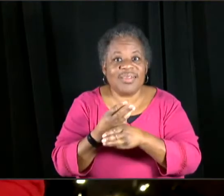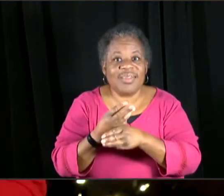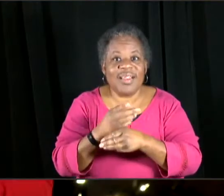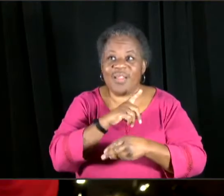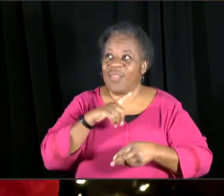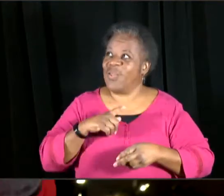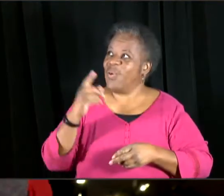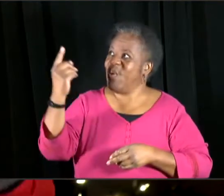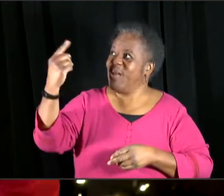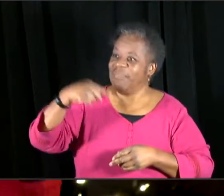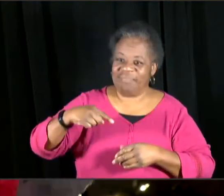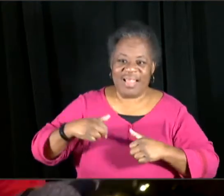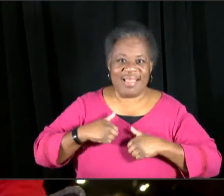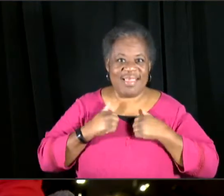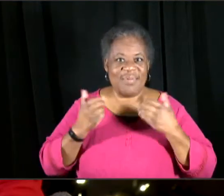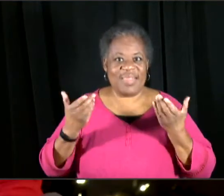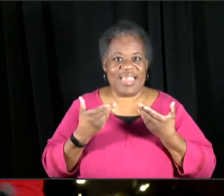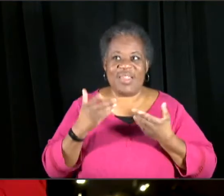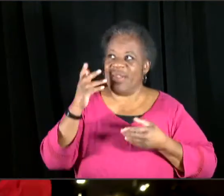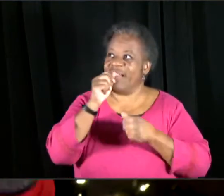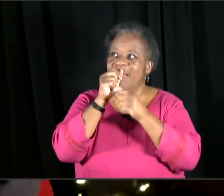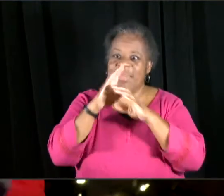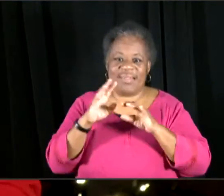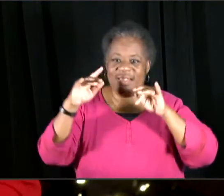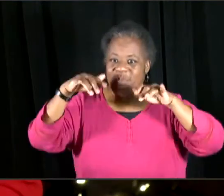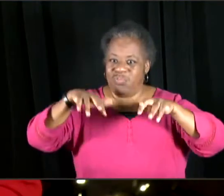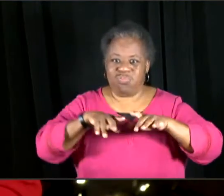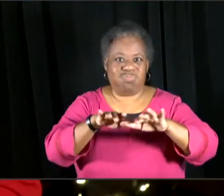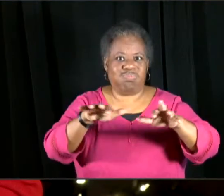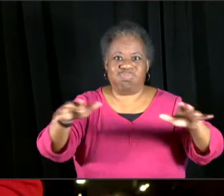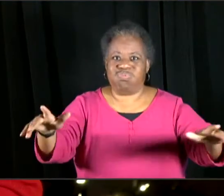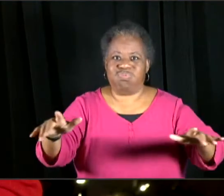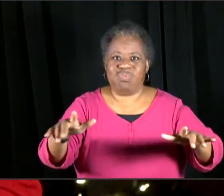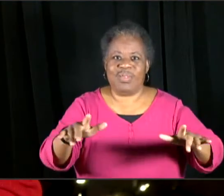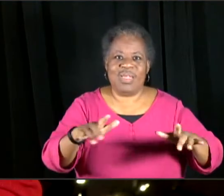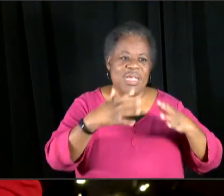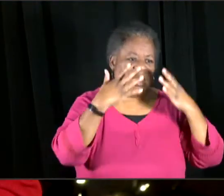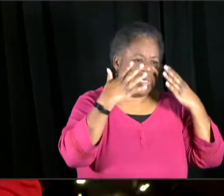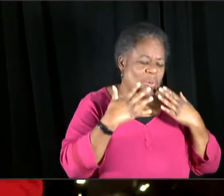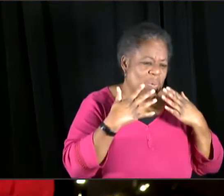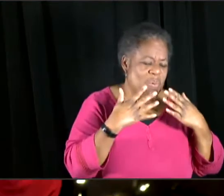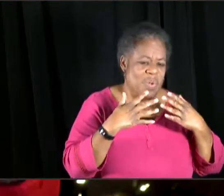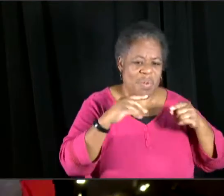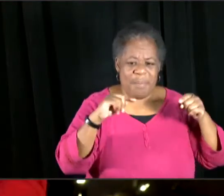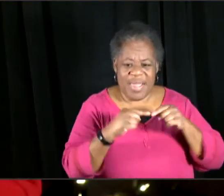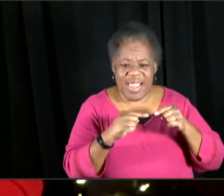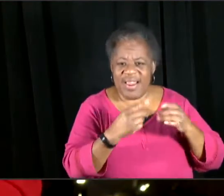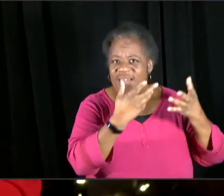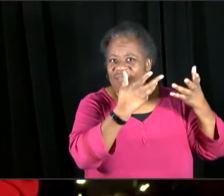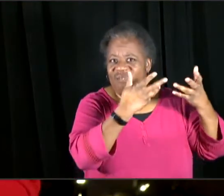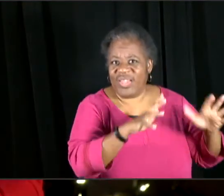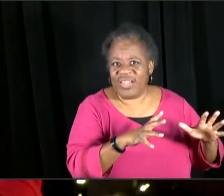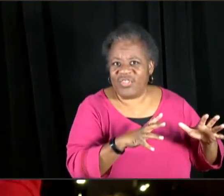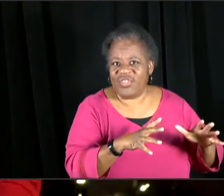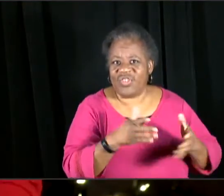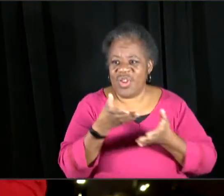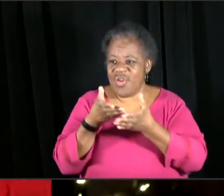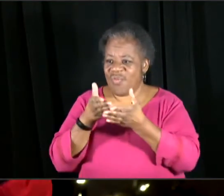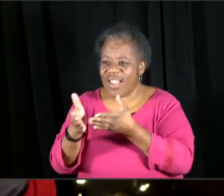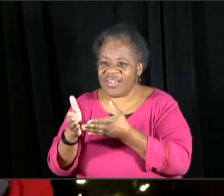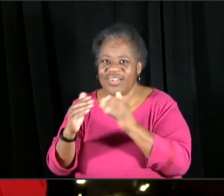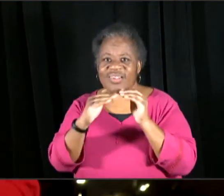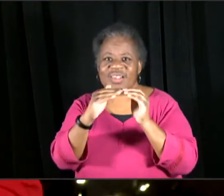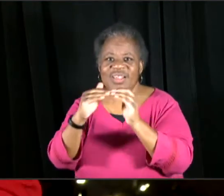and reigns and his blessings flow. Sorrows and pains are no more. He rules with righteousness and